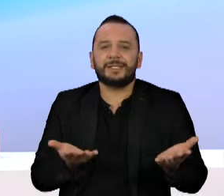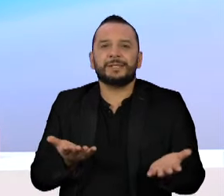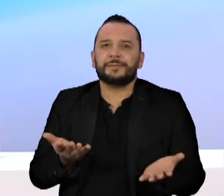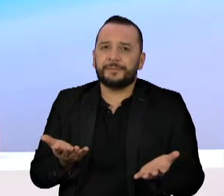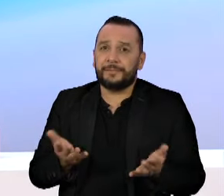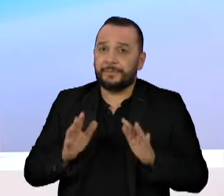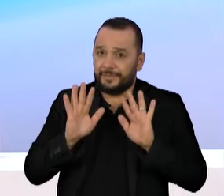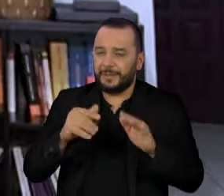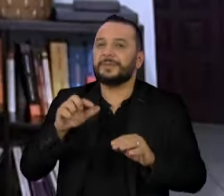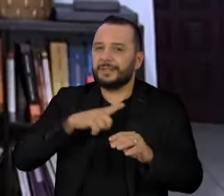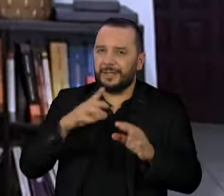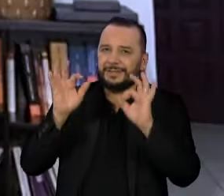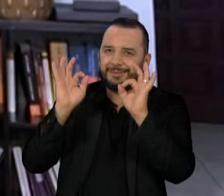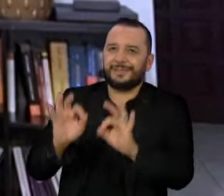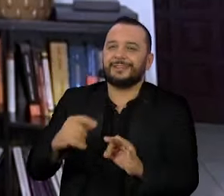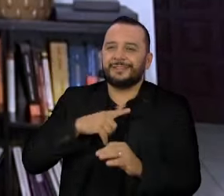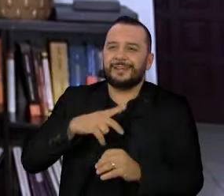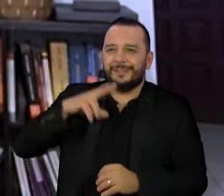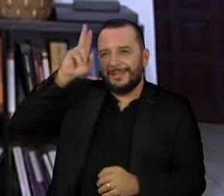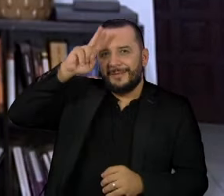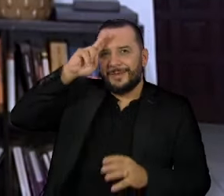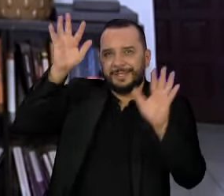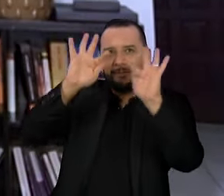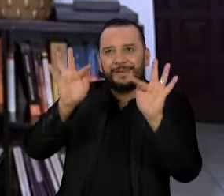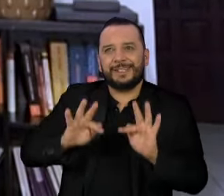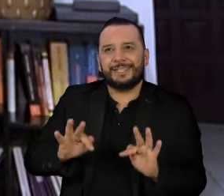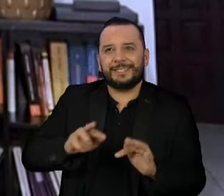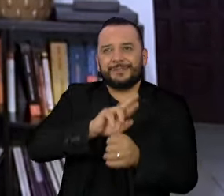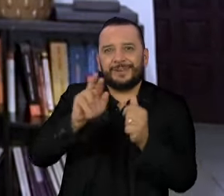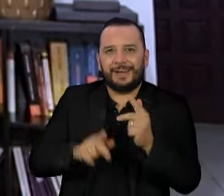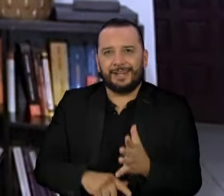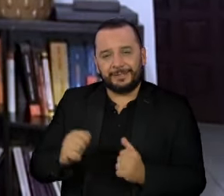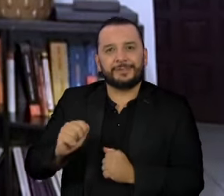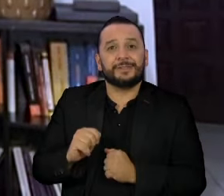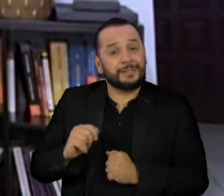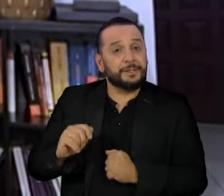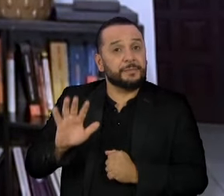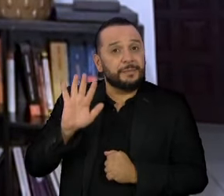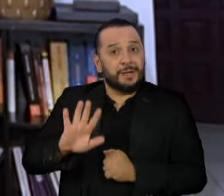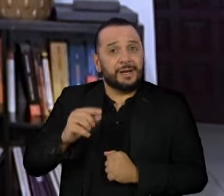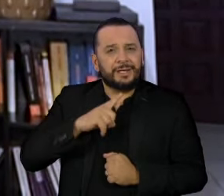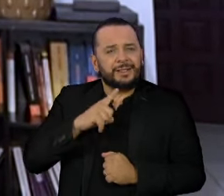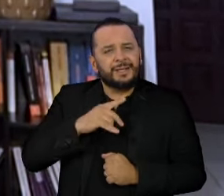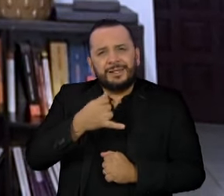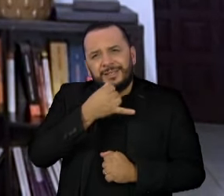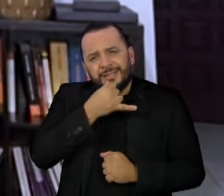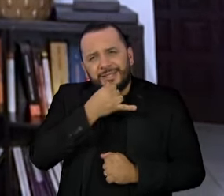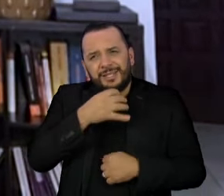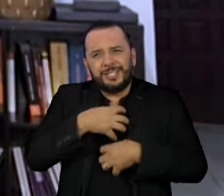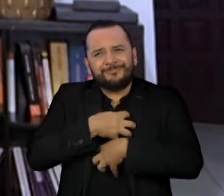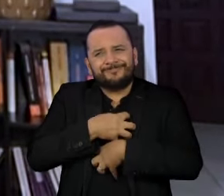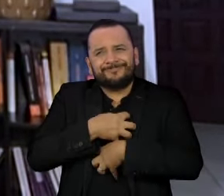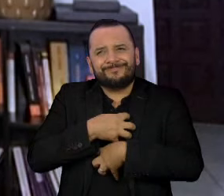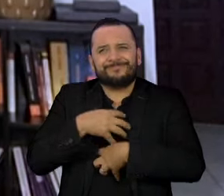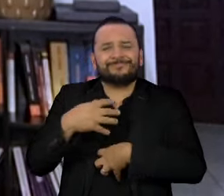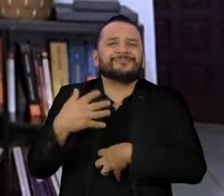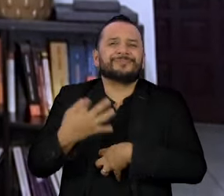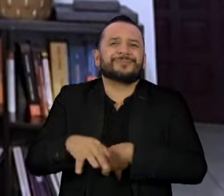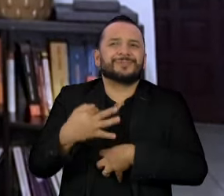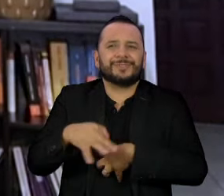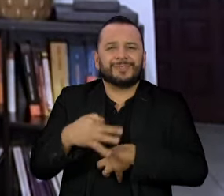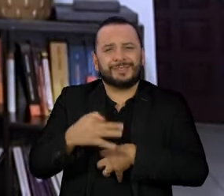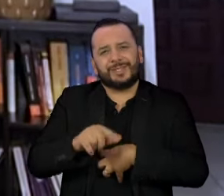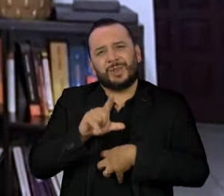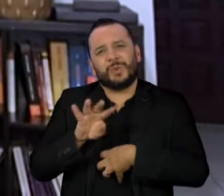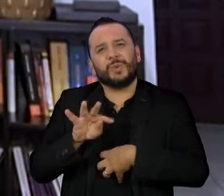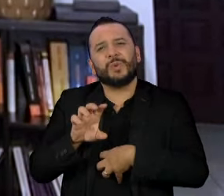seu memória, se mal. many happy memories the thing about grief though is that because it's still so new to